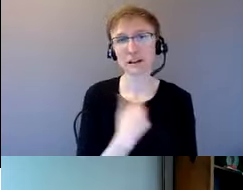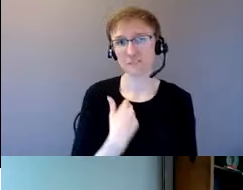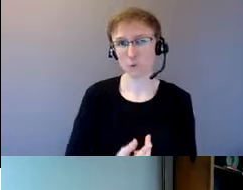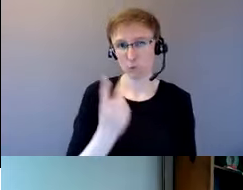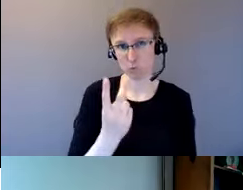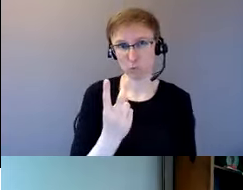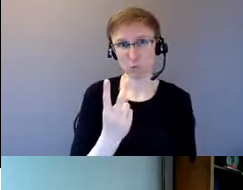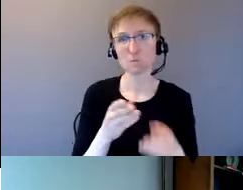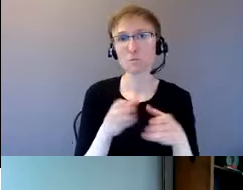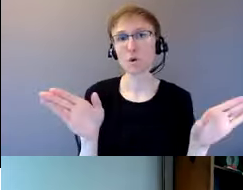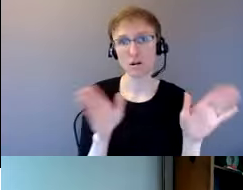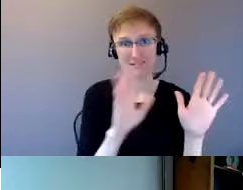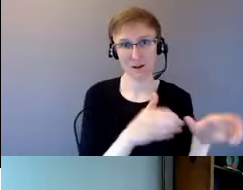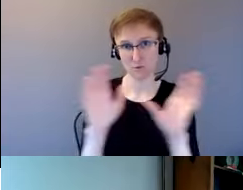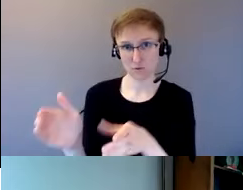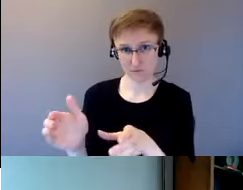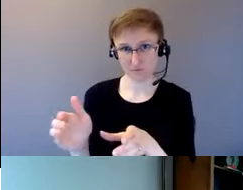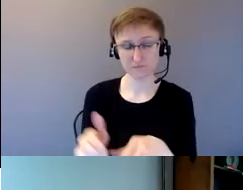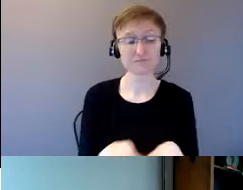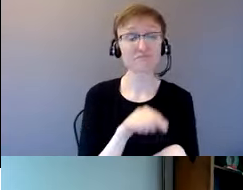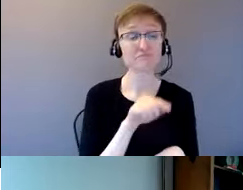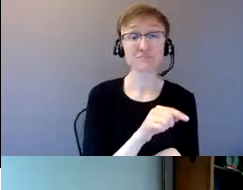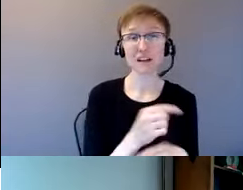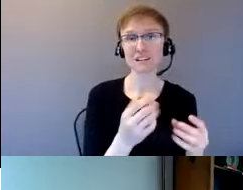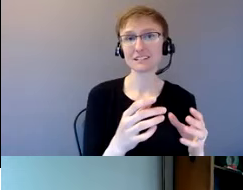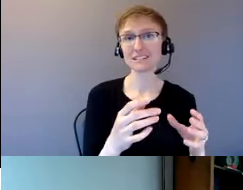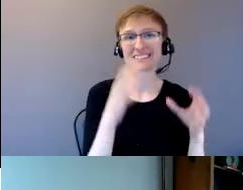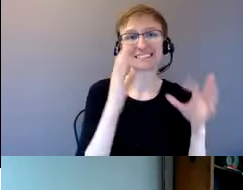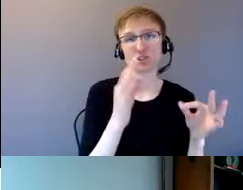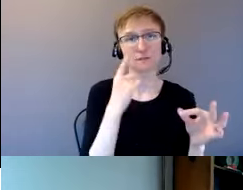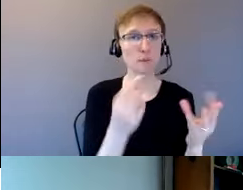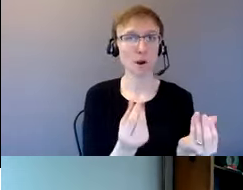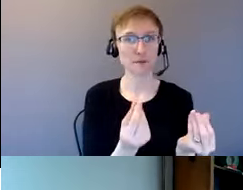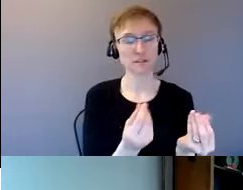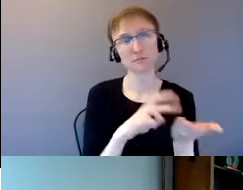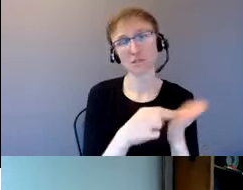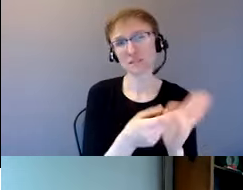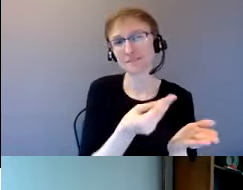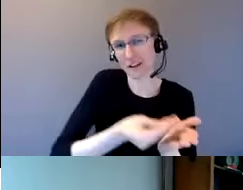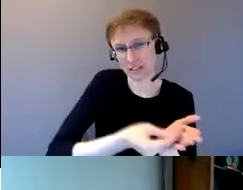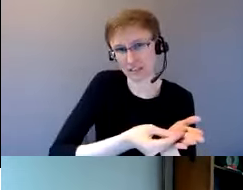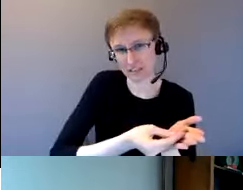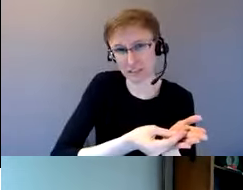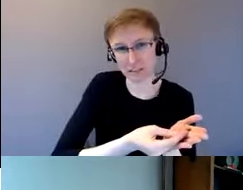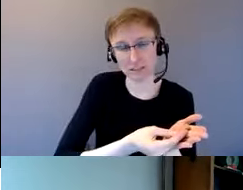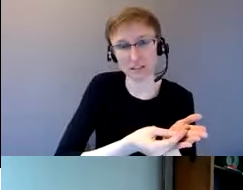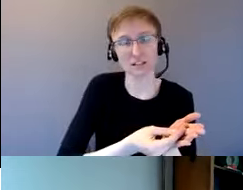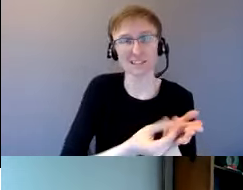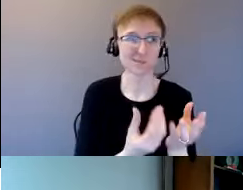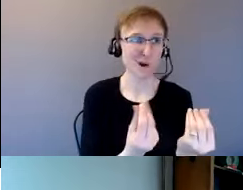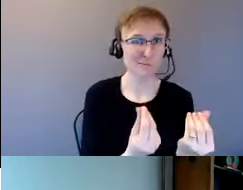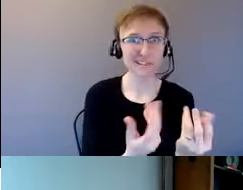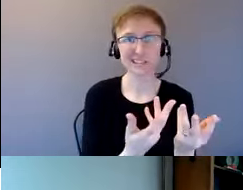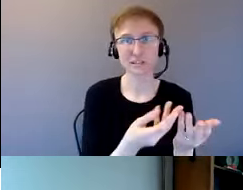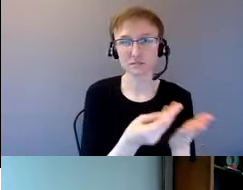is decisions around property, which actually means finances. So property decisions, money decision,